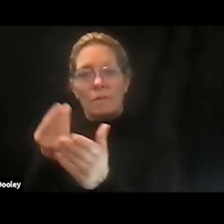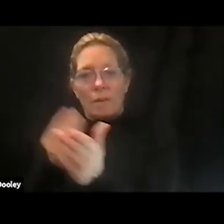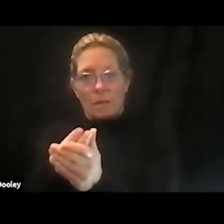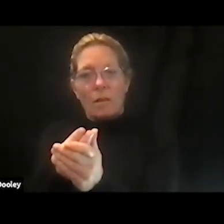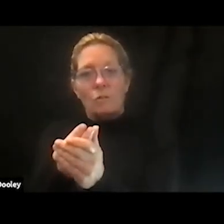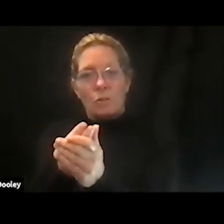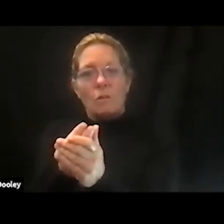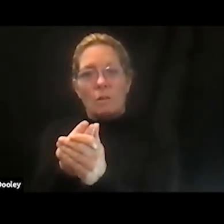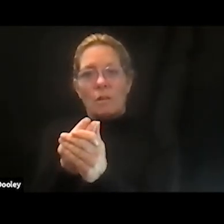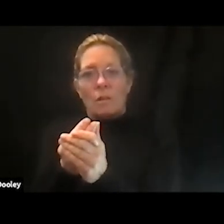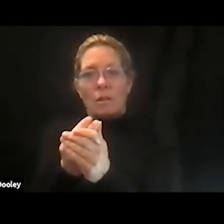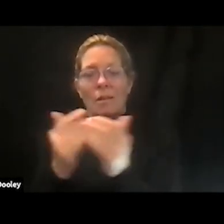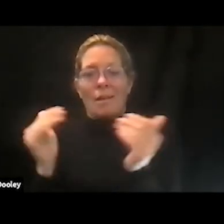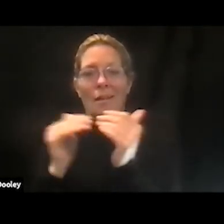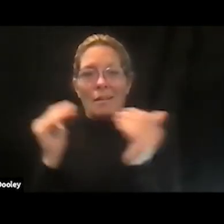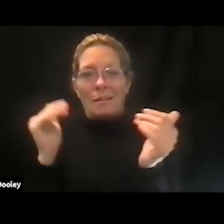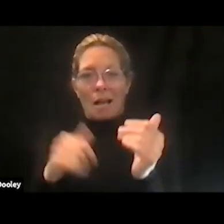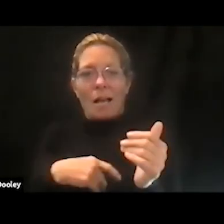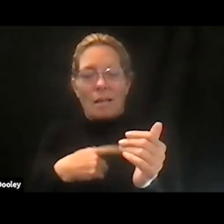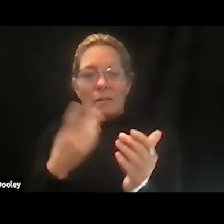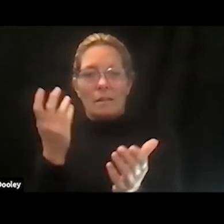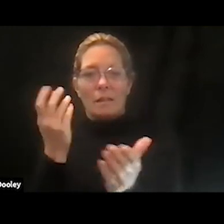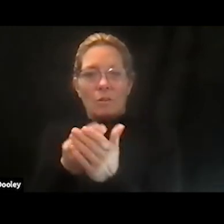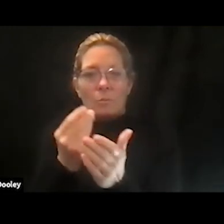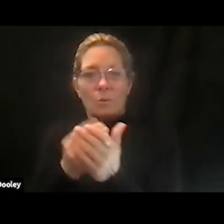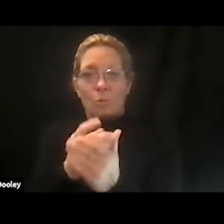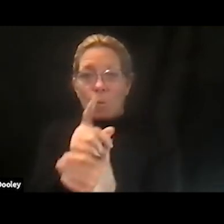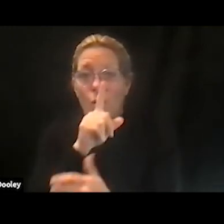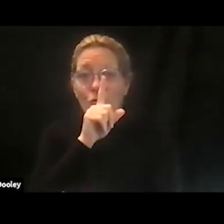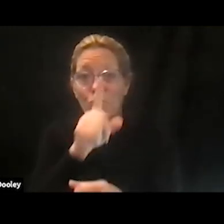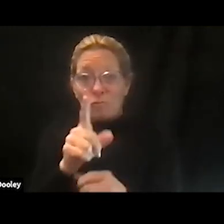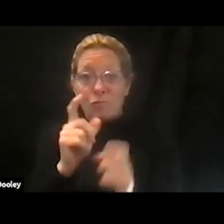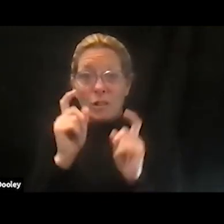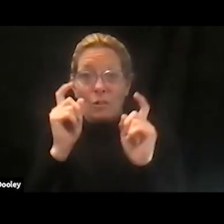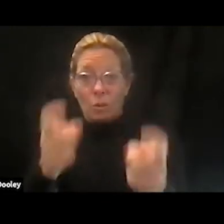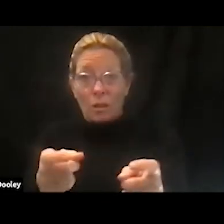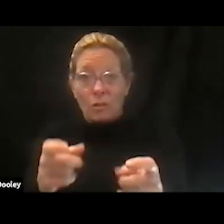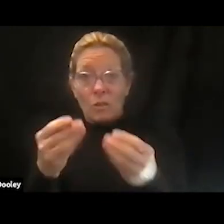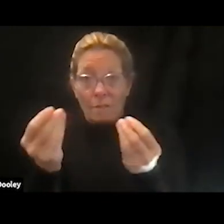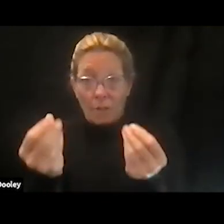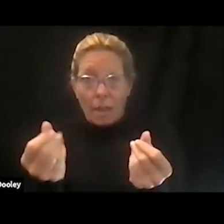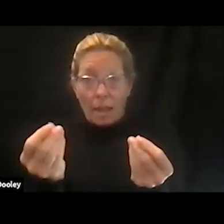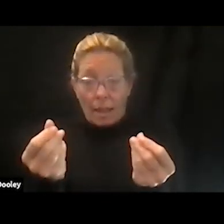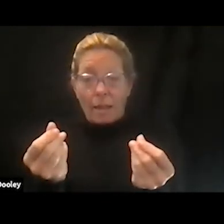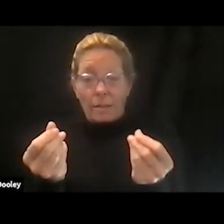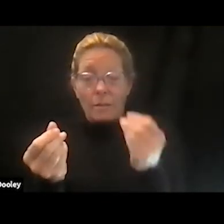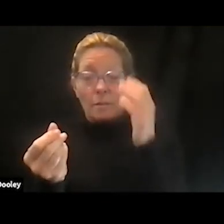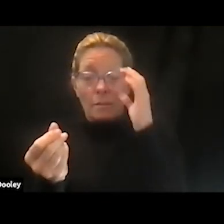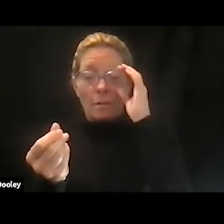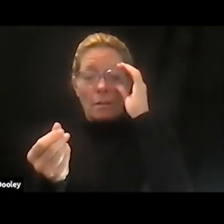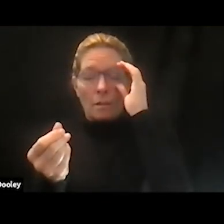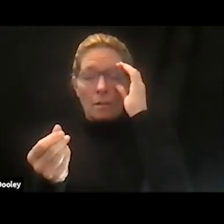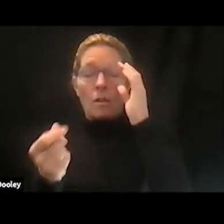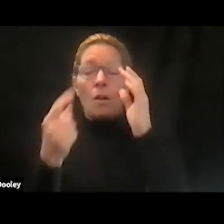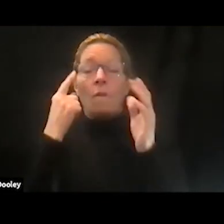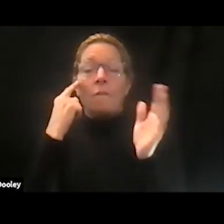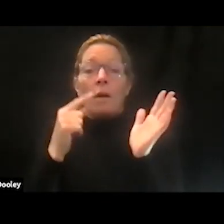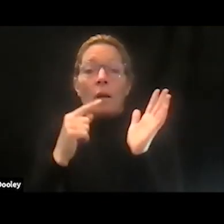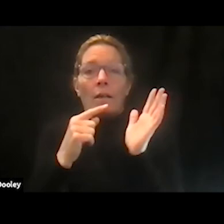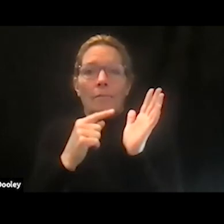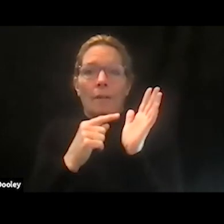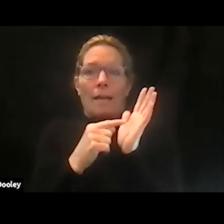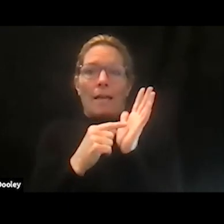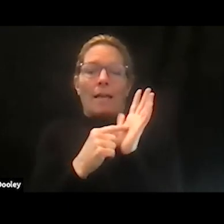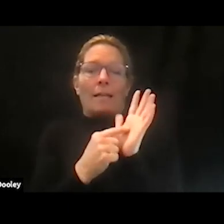contributions, in-kind contributions, actual donations of land, right? As an example of